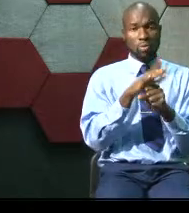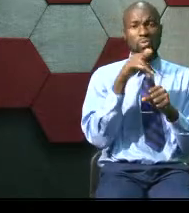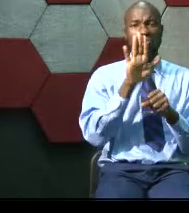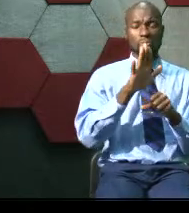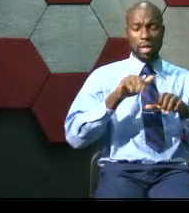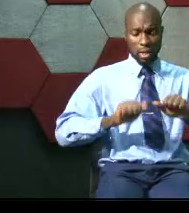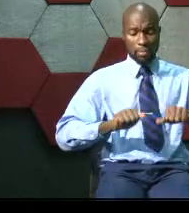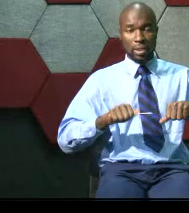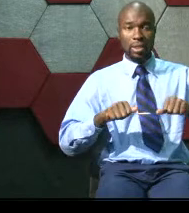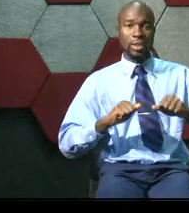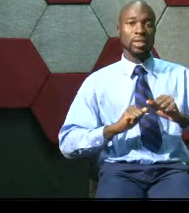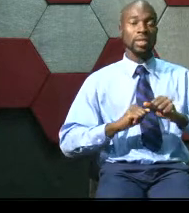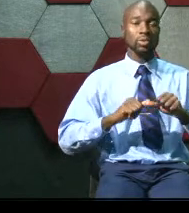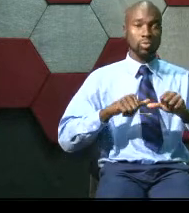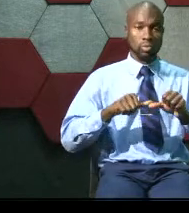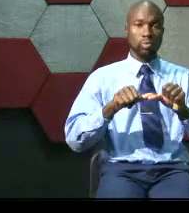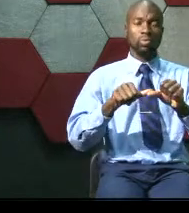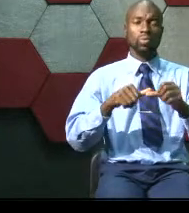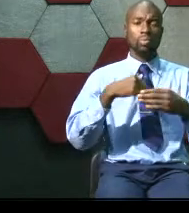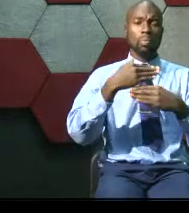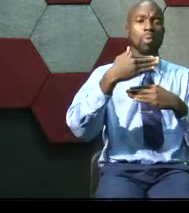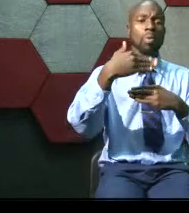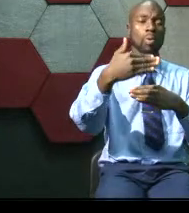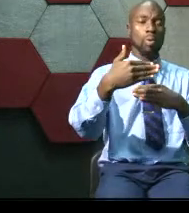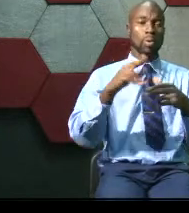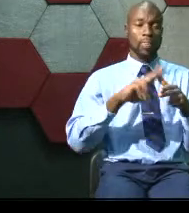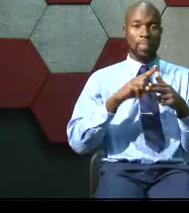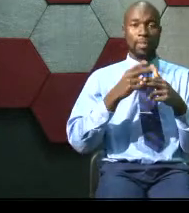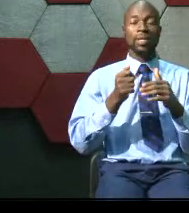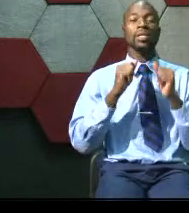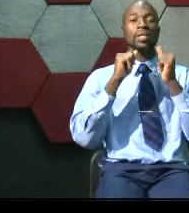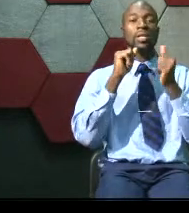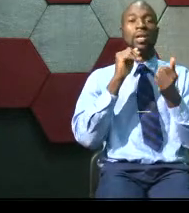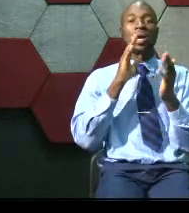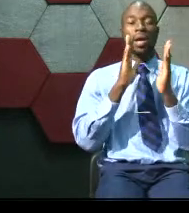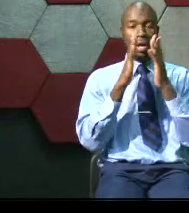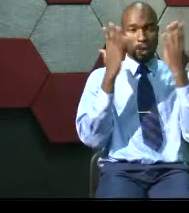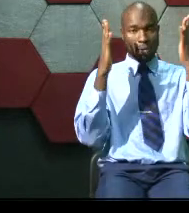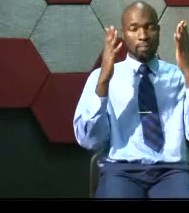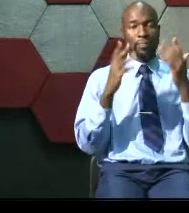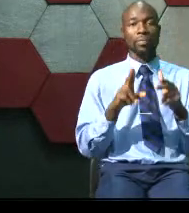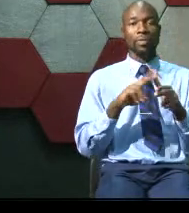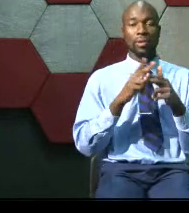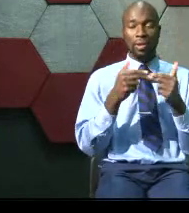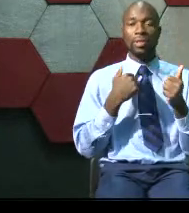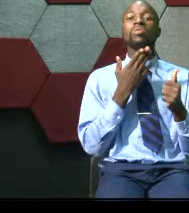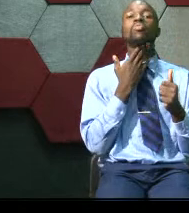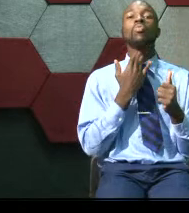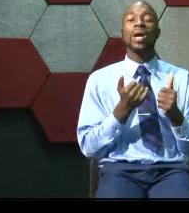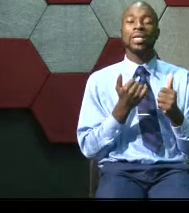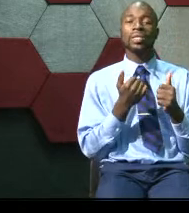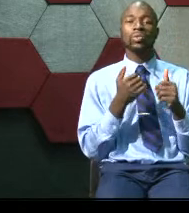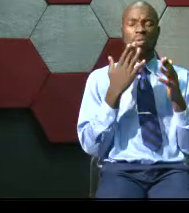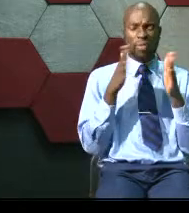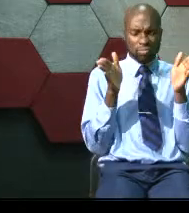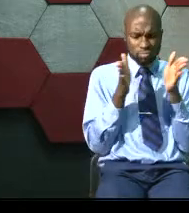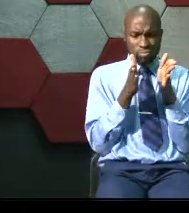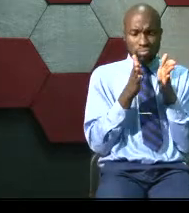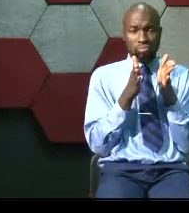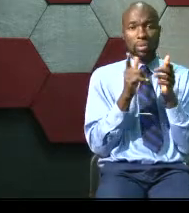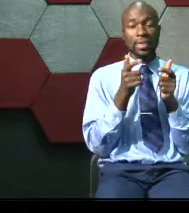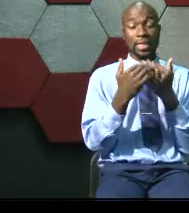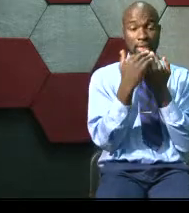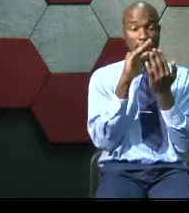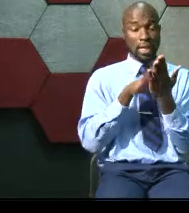mile in encouraging and assisting your students is commendable. The demands of a compressed calendar on